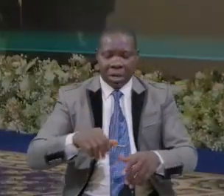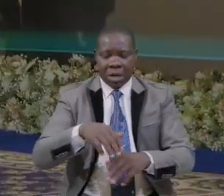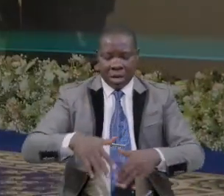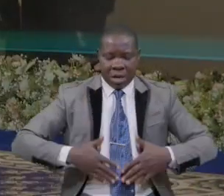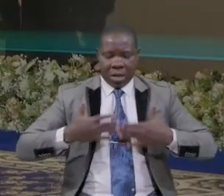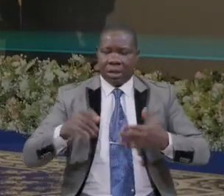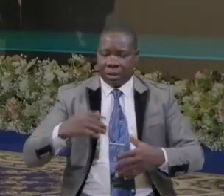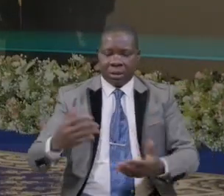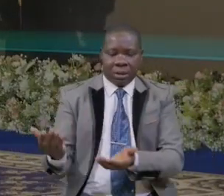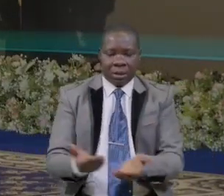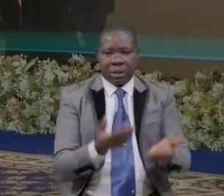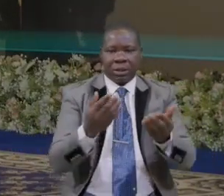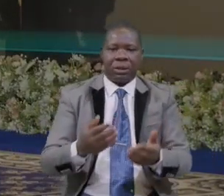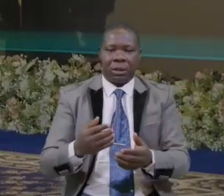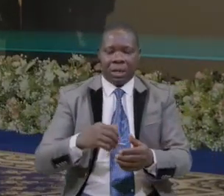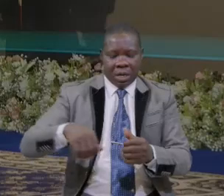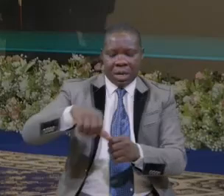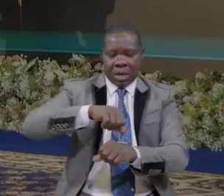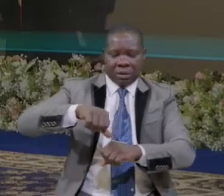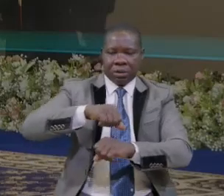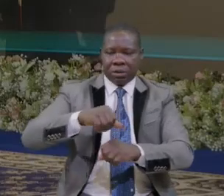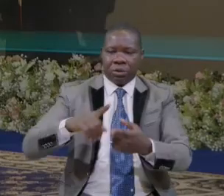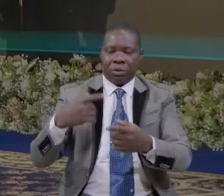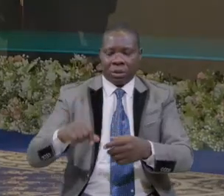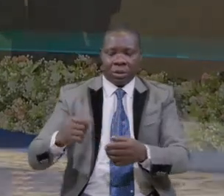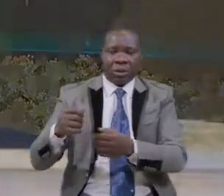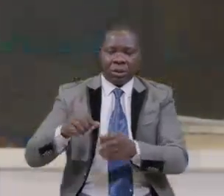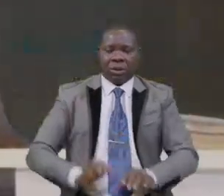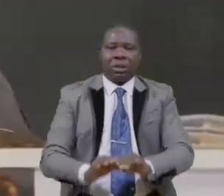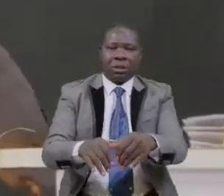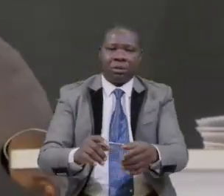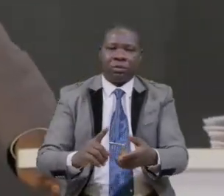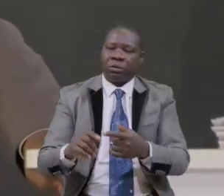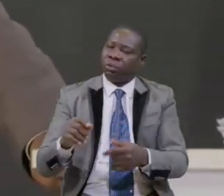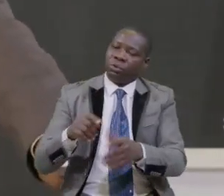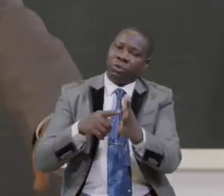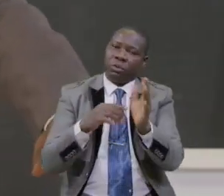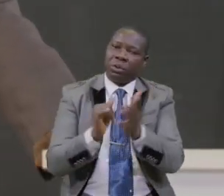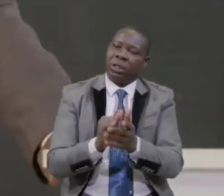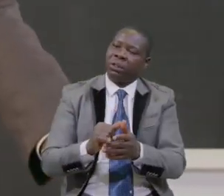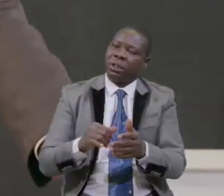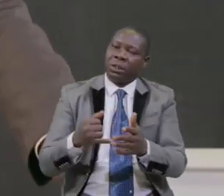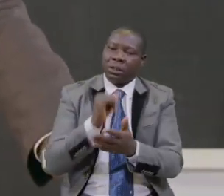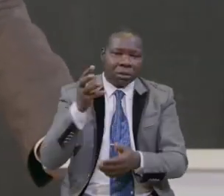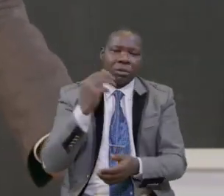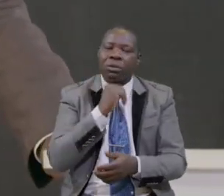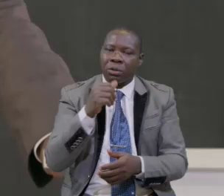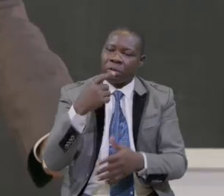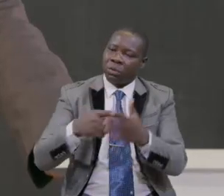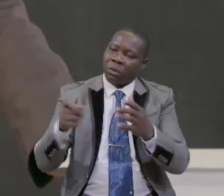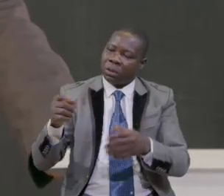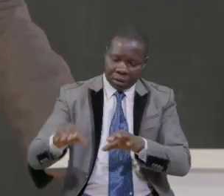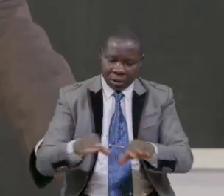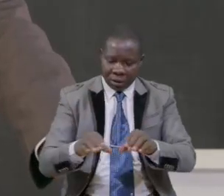the anointing to the grave to show it wasn't what he did, it was what he had. And I